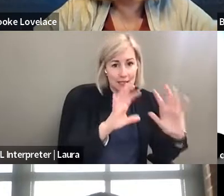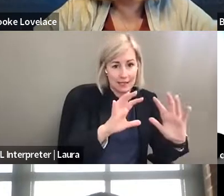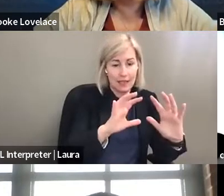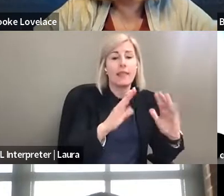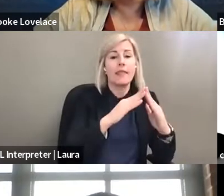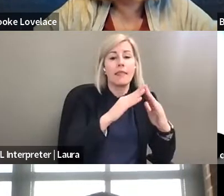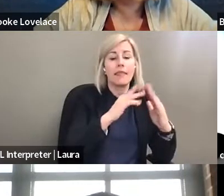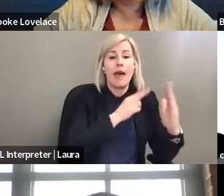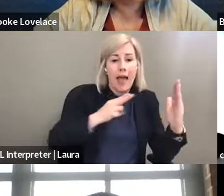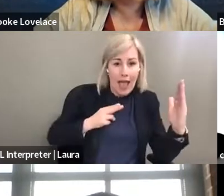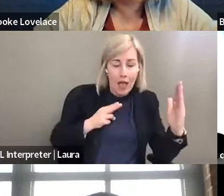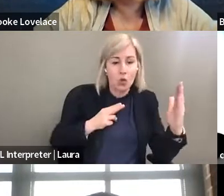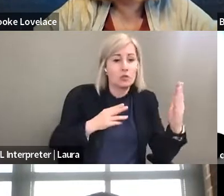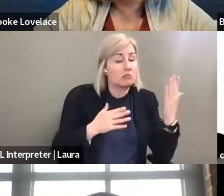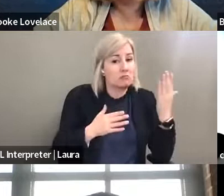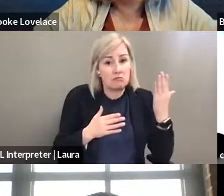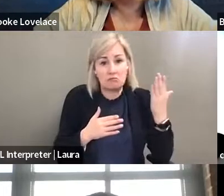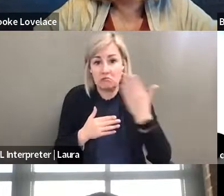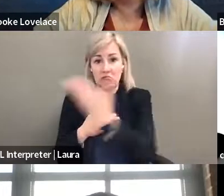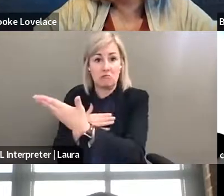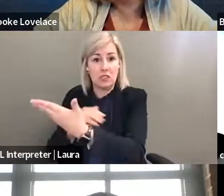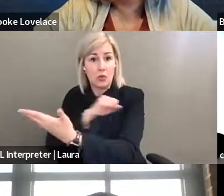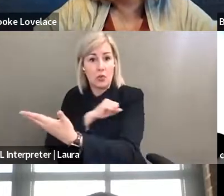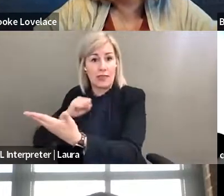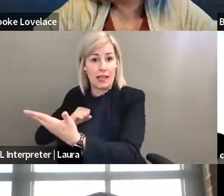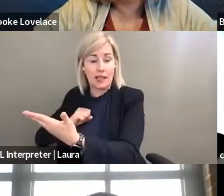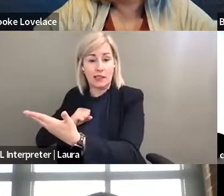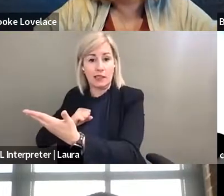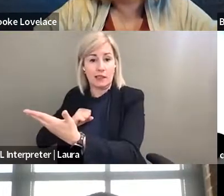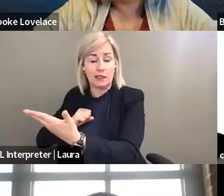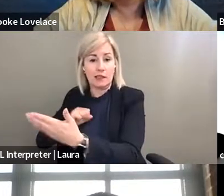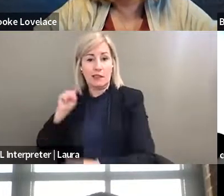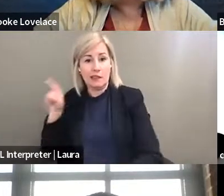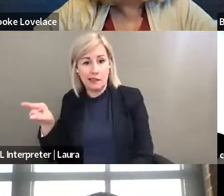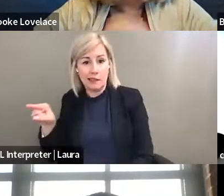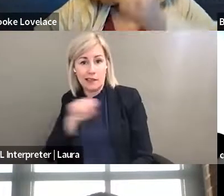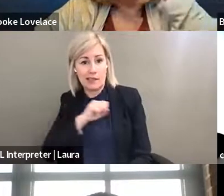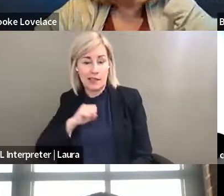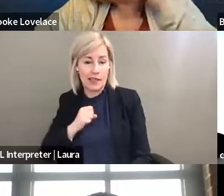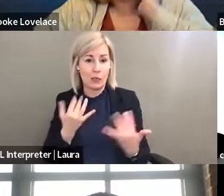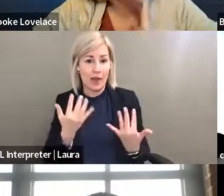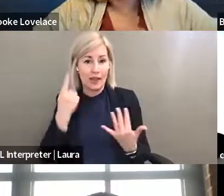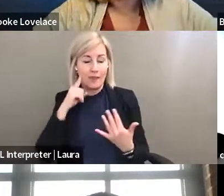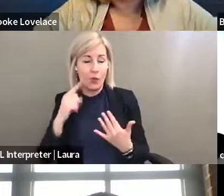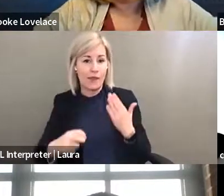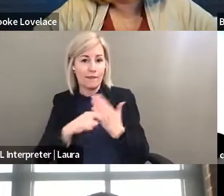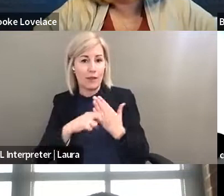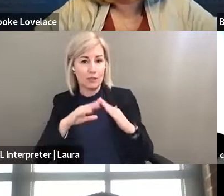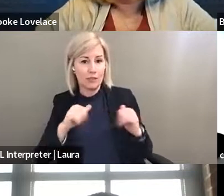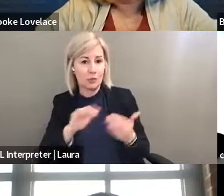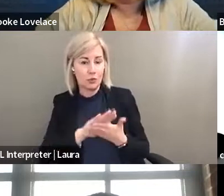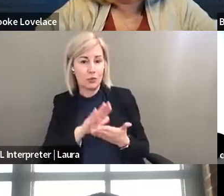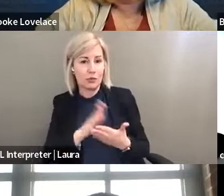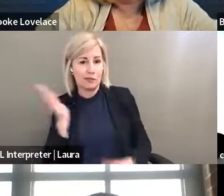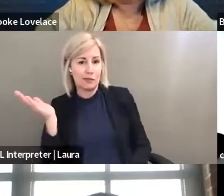budget has been sent forward to the Senate. And the Senate is waiting on this voucher system with school, but it doesn't mean that they're still